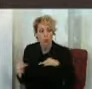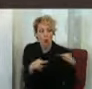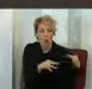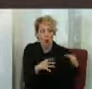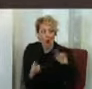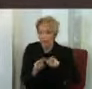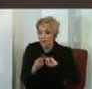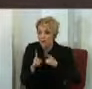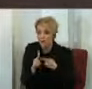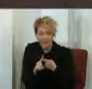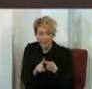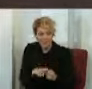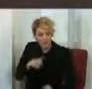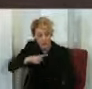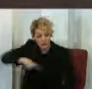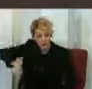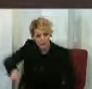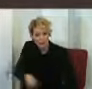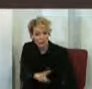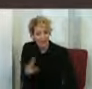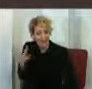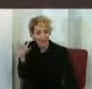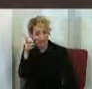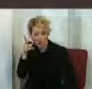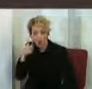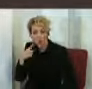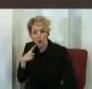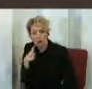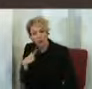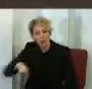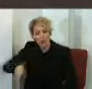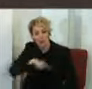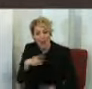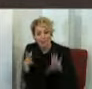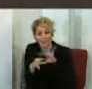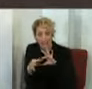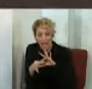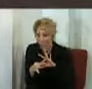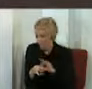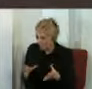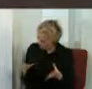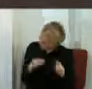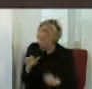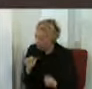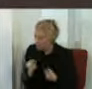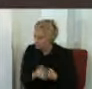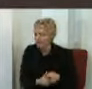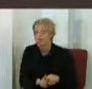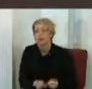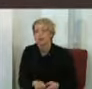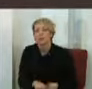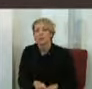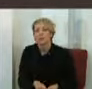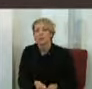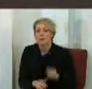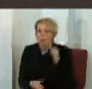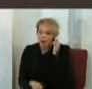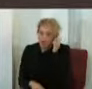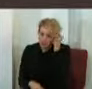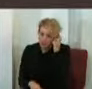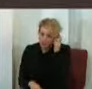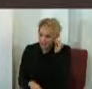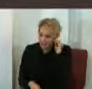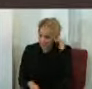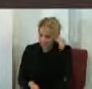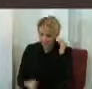Friends, do you hear what we are saying this morning? That if we are God, if